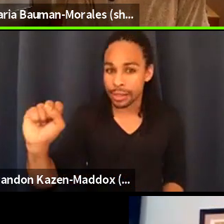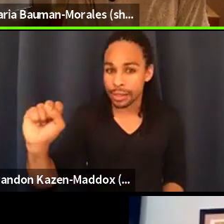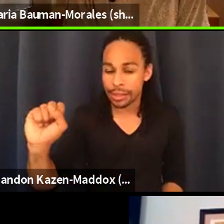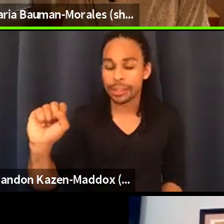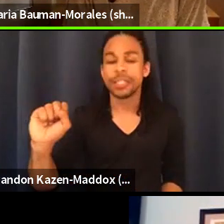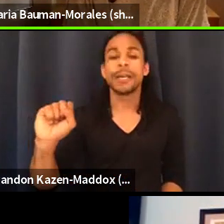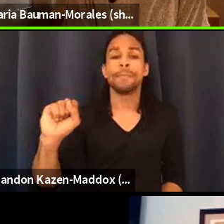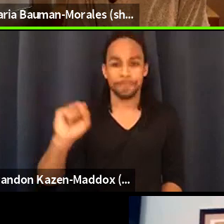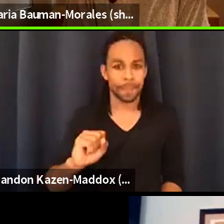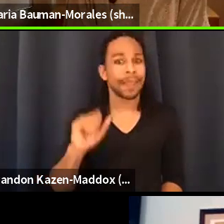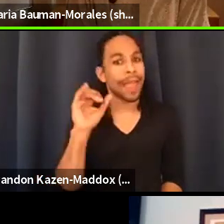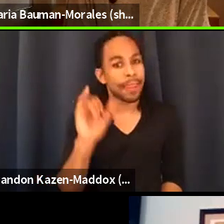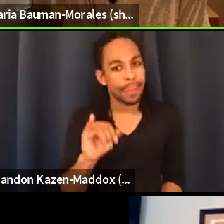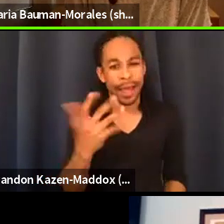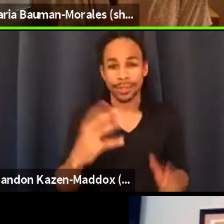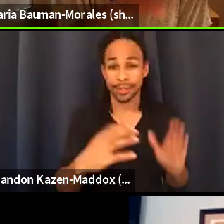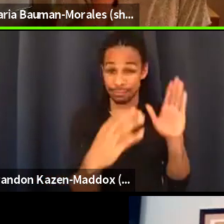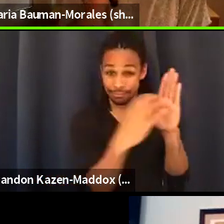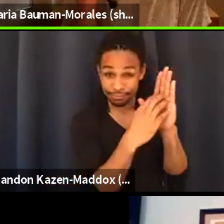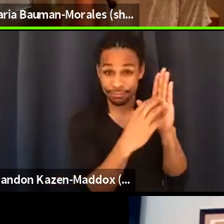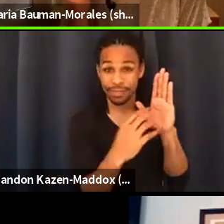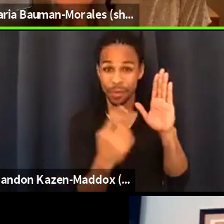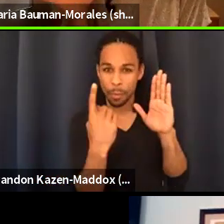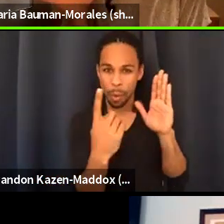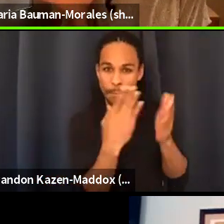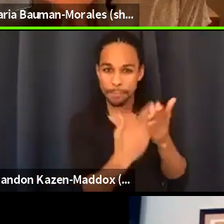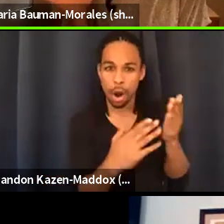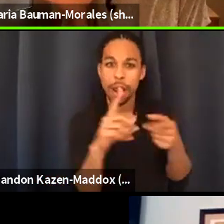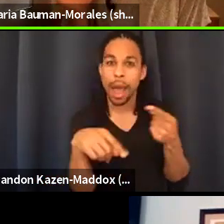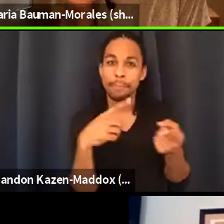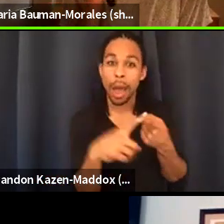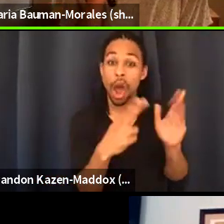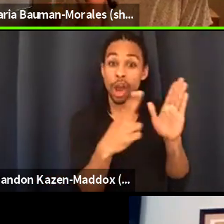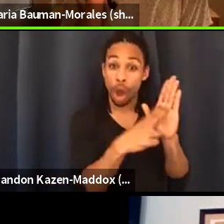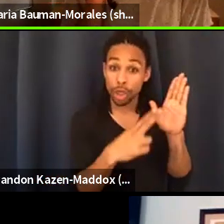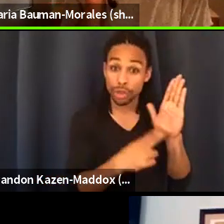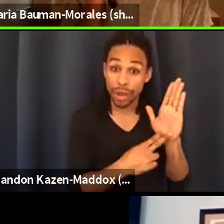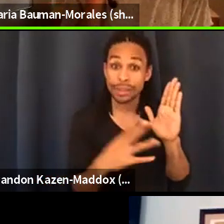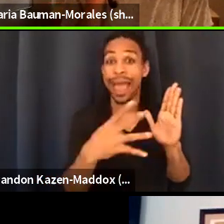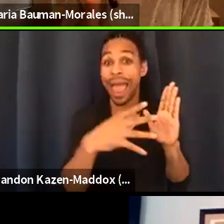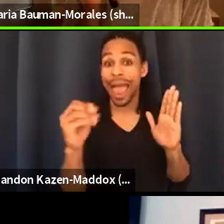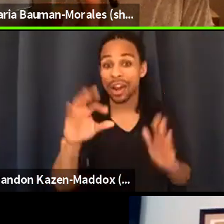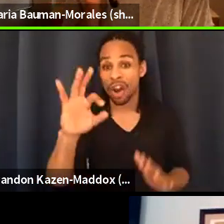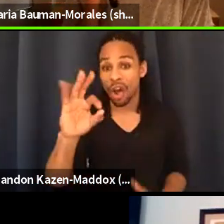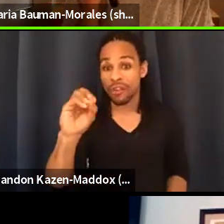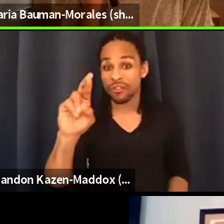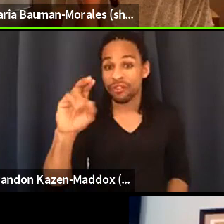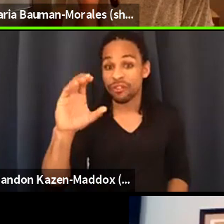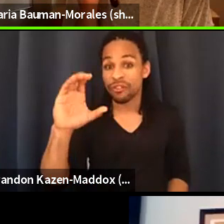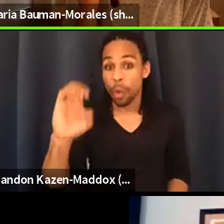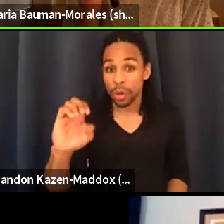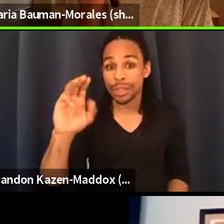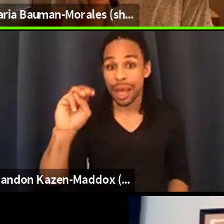about contracts and force majeure. And I just wanna say it plain, some people are not working with big institutions